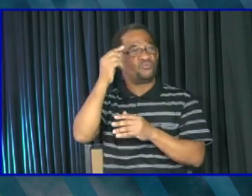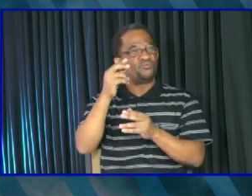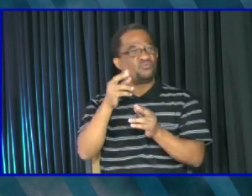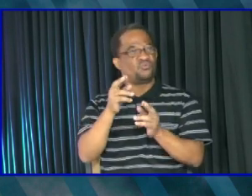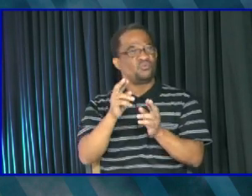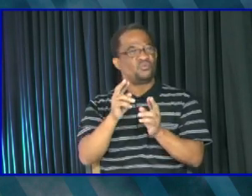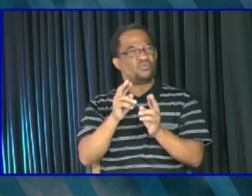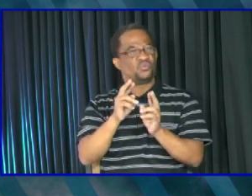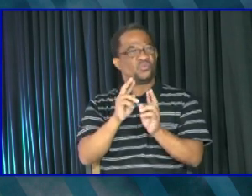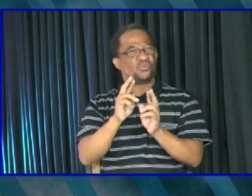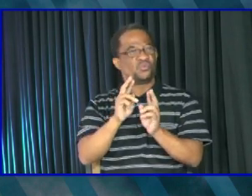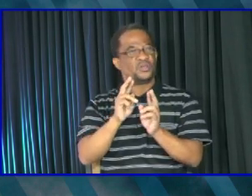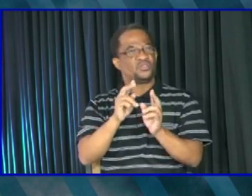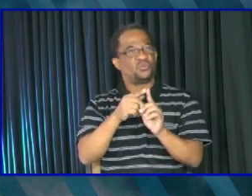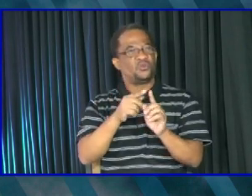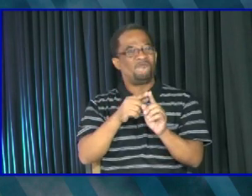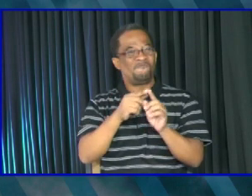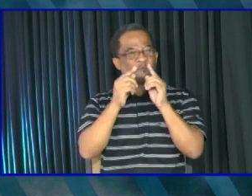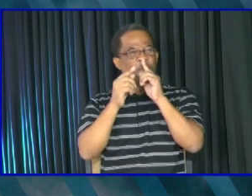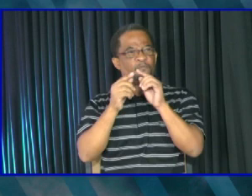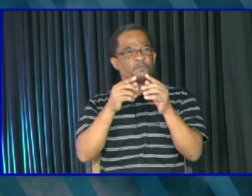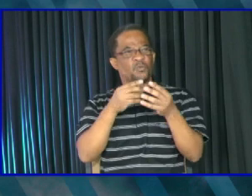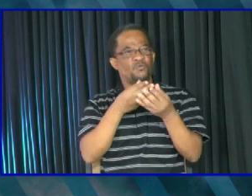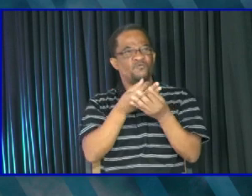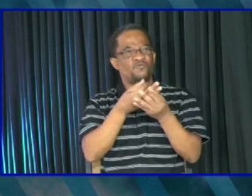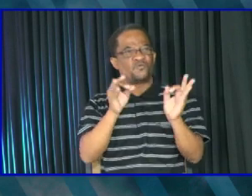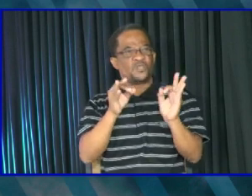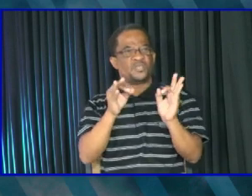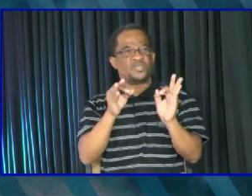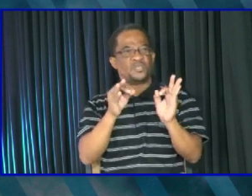people a prisoner whom they would.